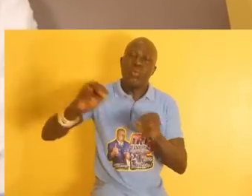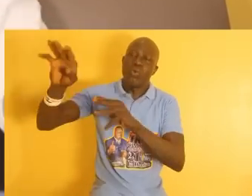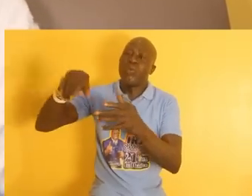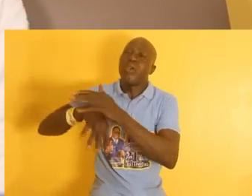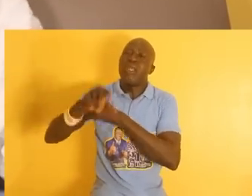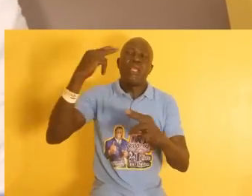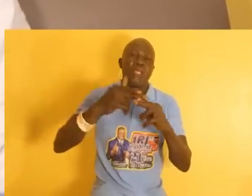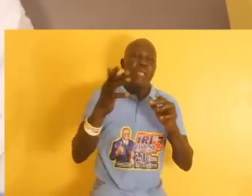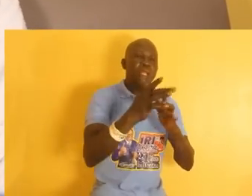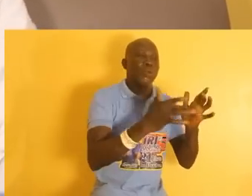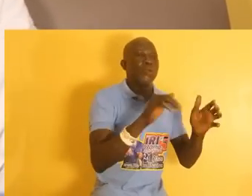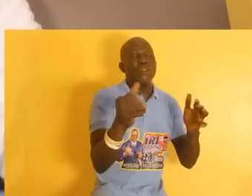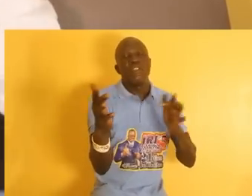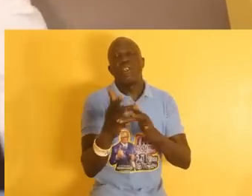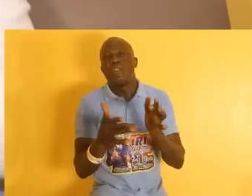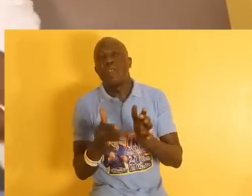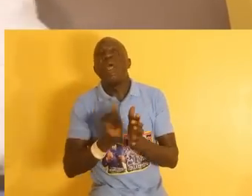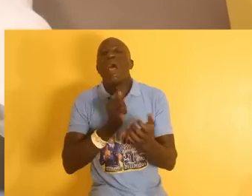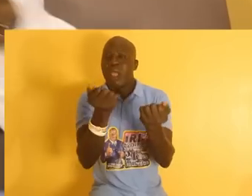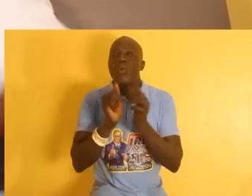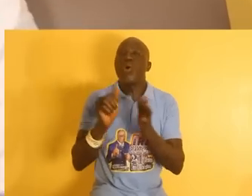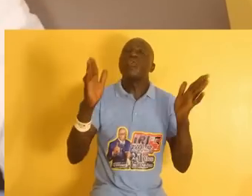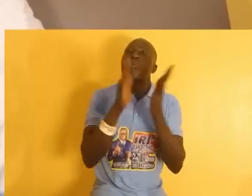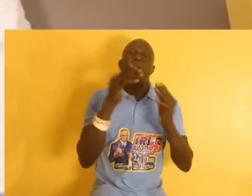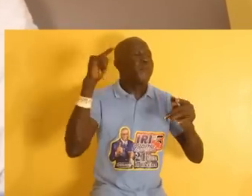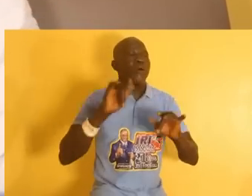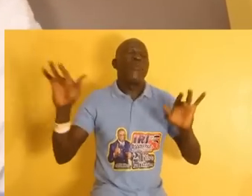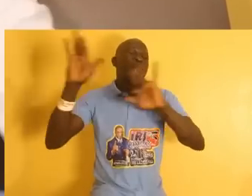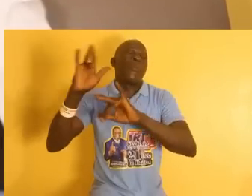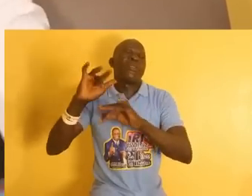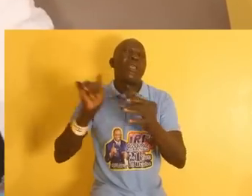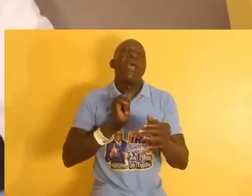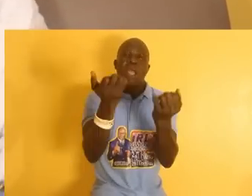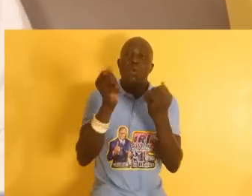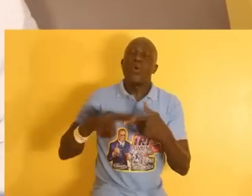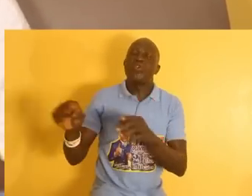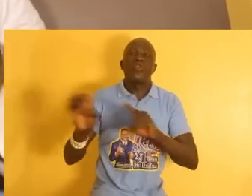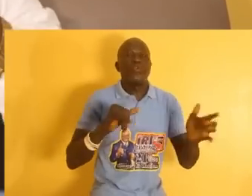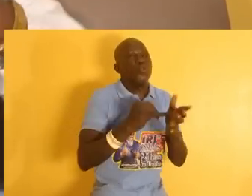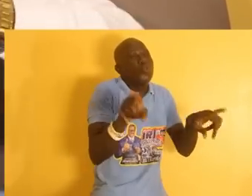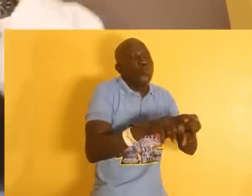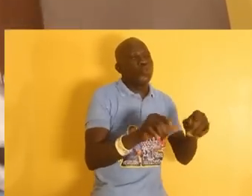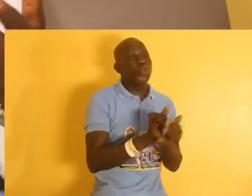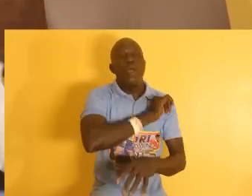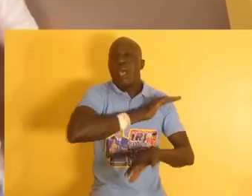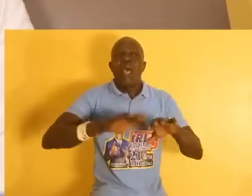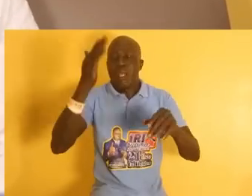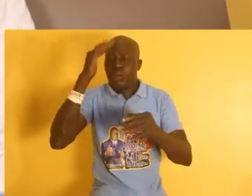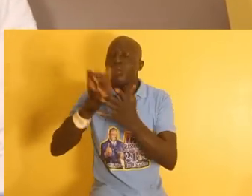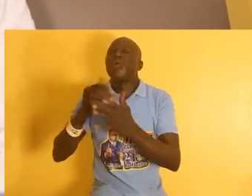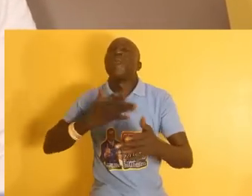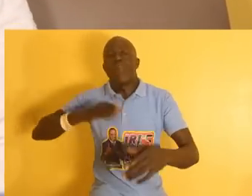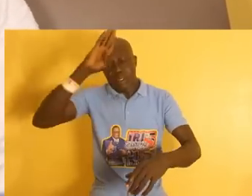move. I hear it, in the name of Jesus. I want to ask for mercy. I want you to do so. Me, support me, my